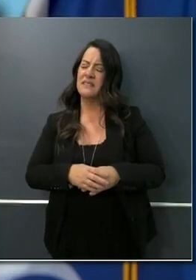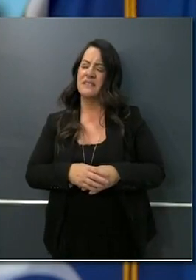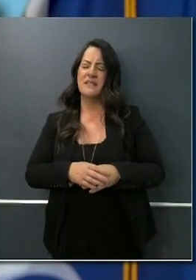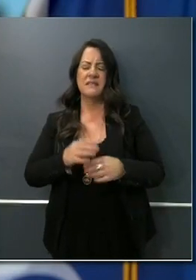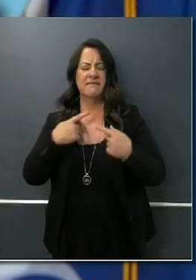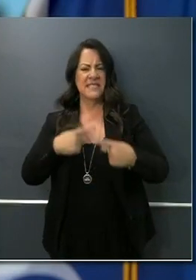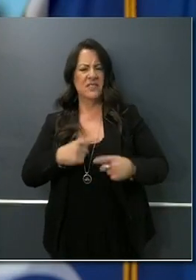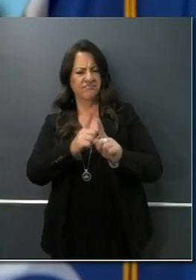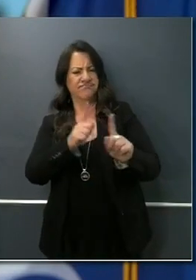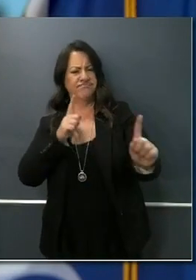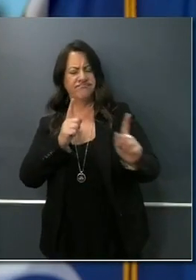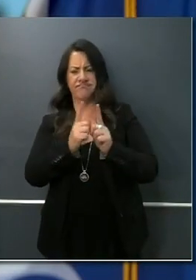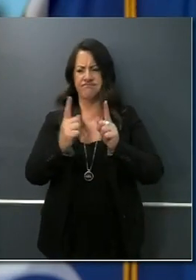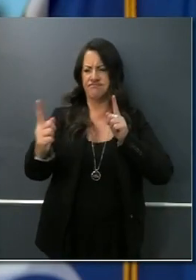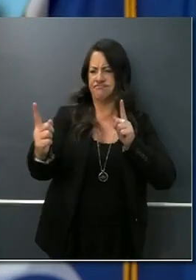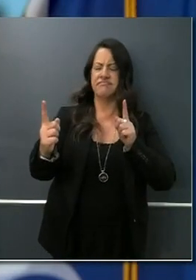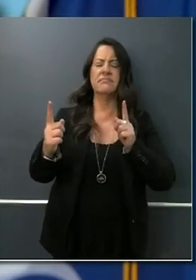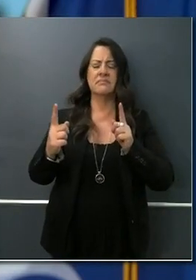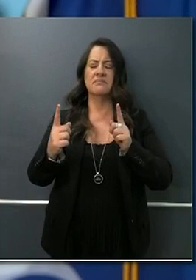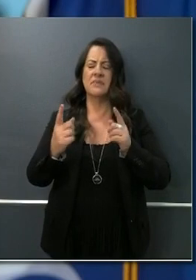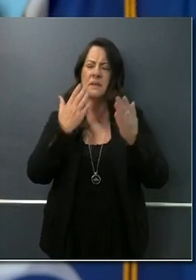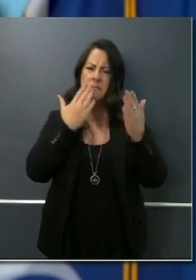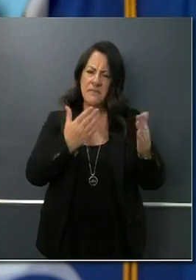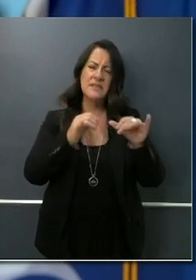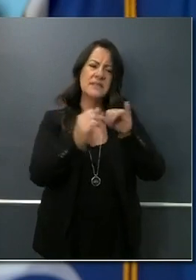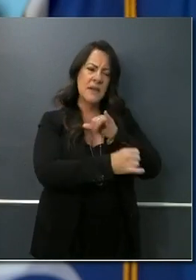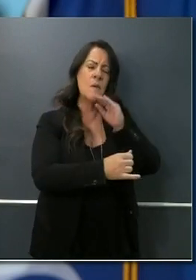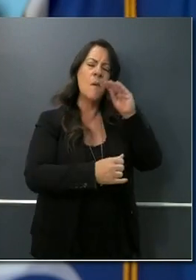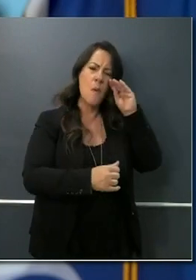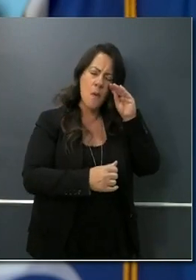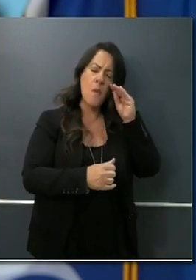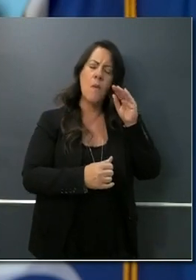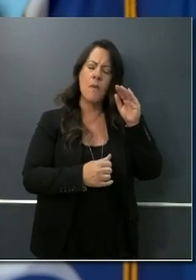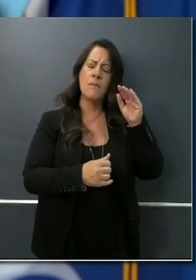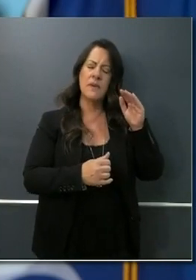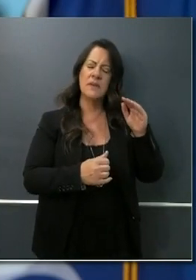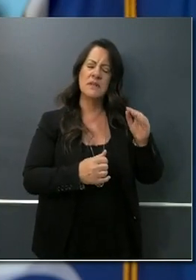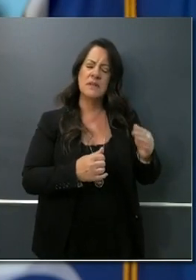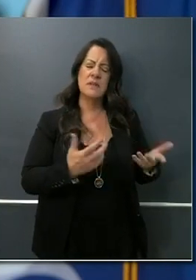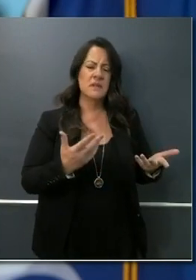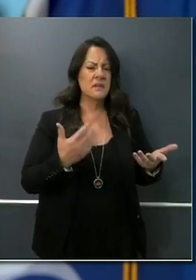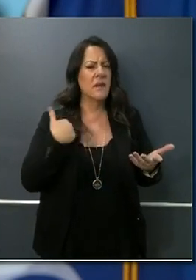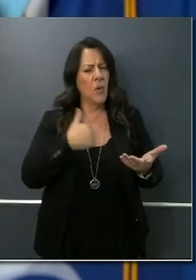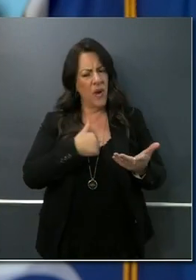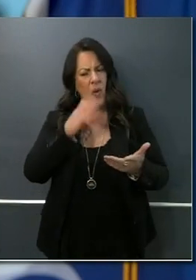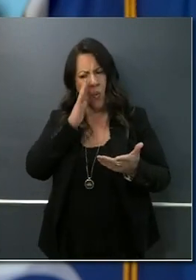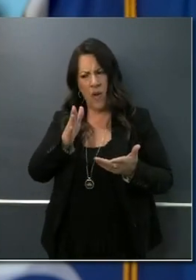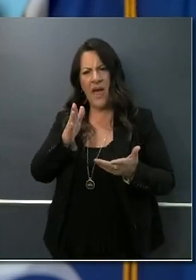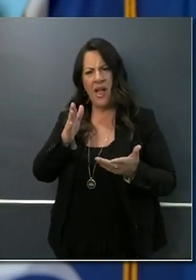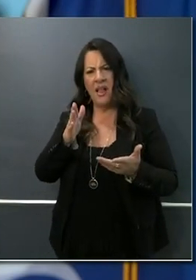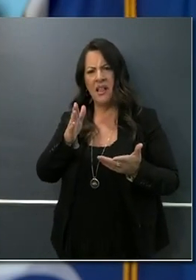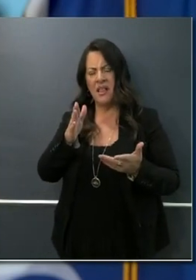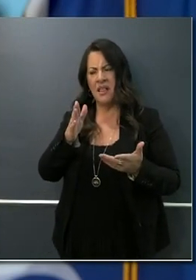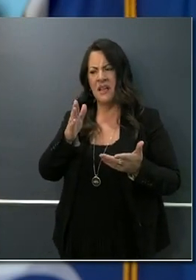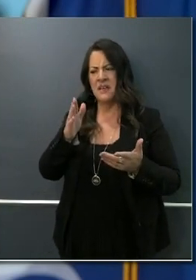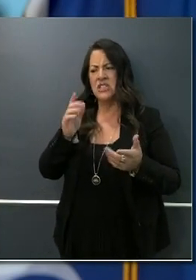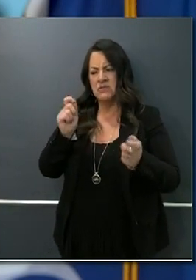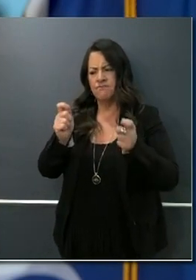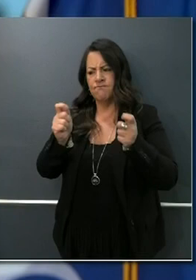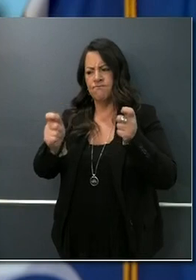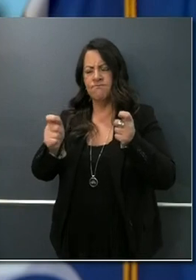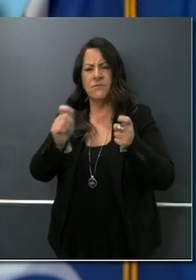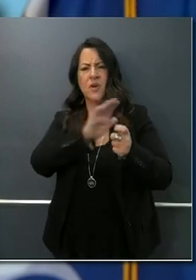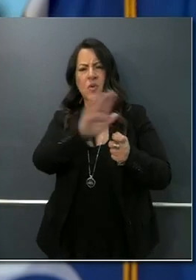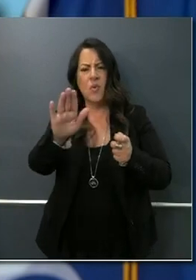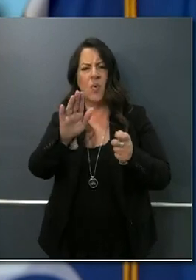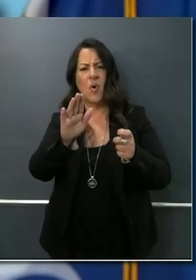physical distancing, abiding by the stay at home, and we'll do our part to make adjustments and amendments when the data shows those green